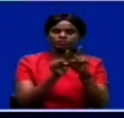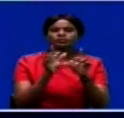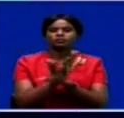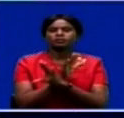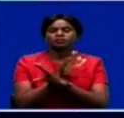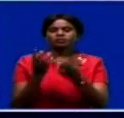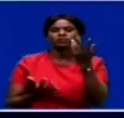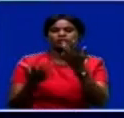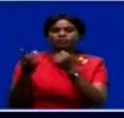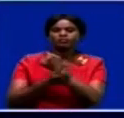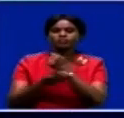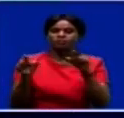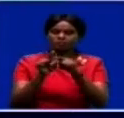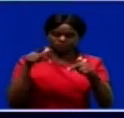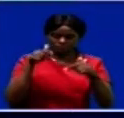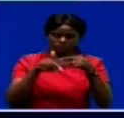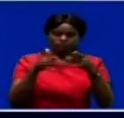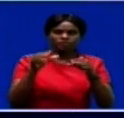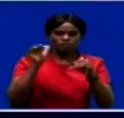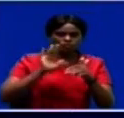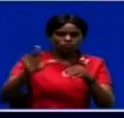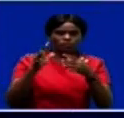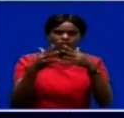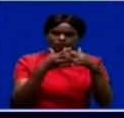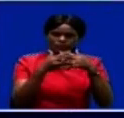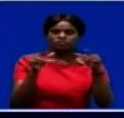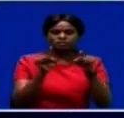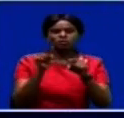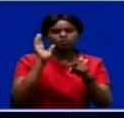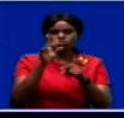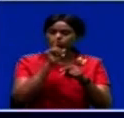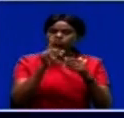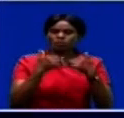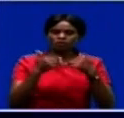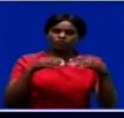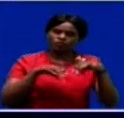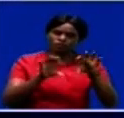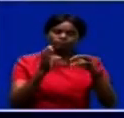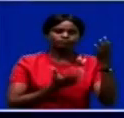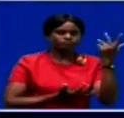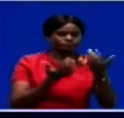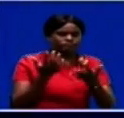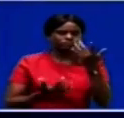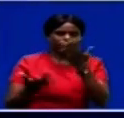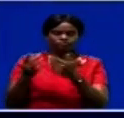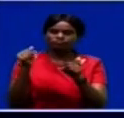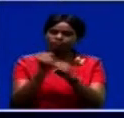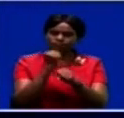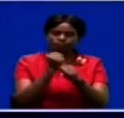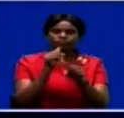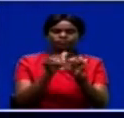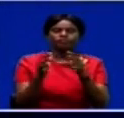Service, which she is expected to launch while in California, will usher in a continuous flow of fire apparatus from the USA